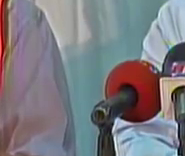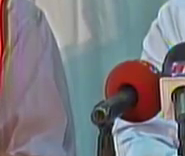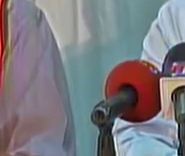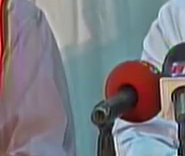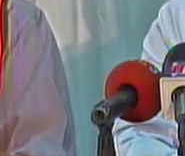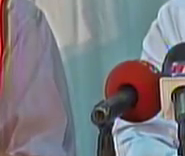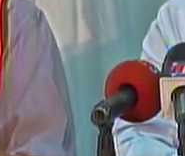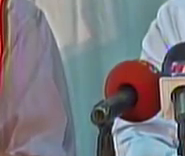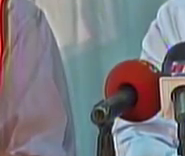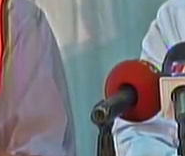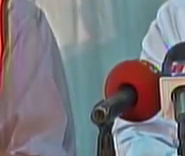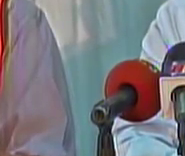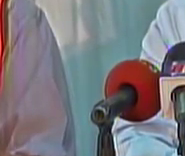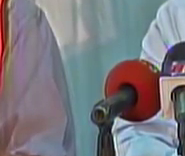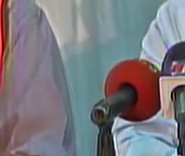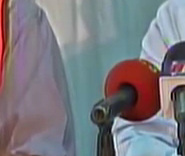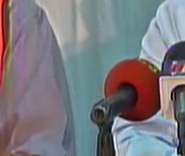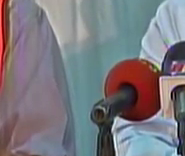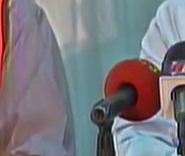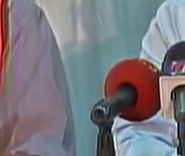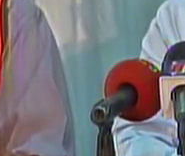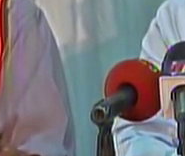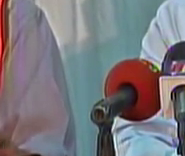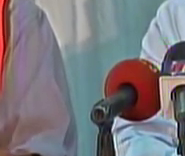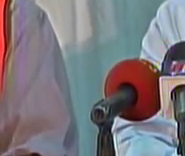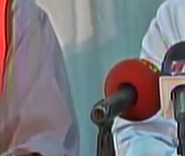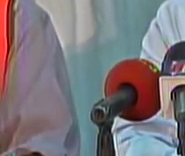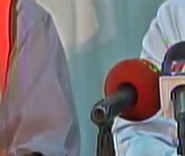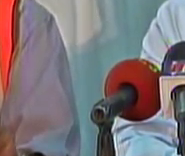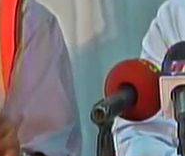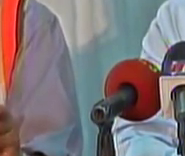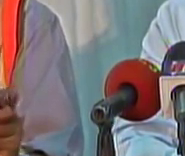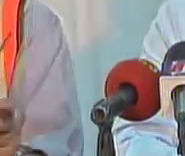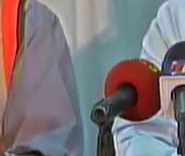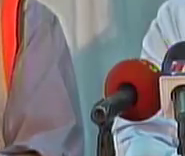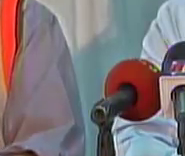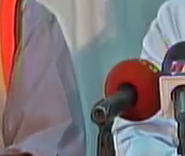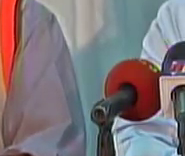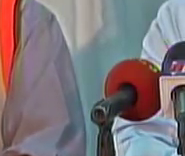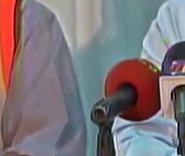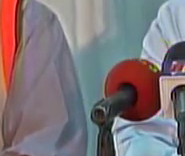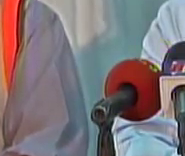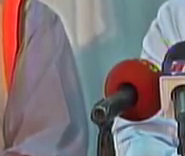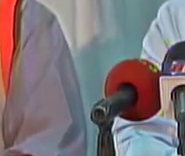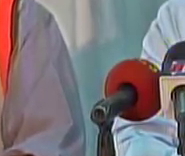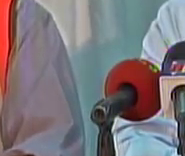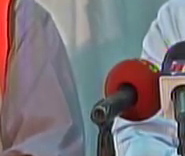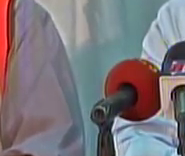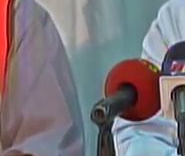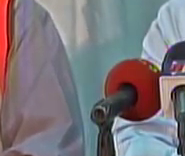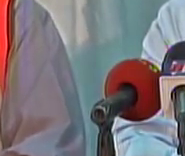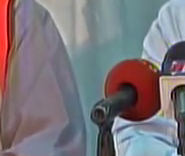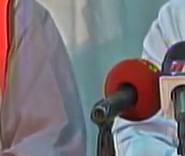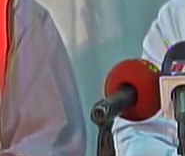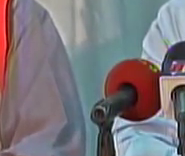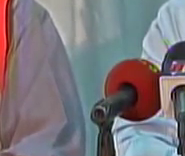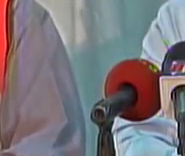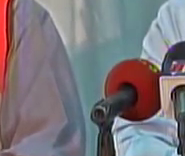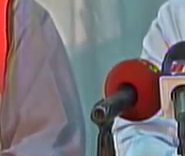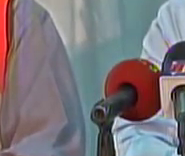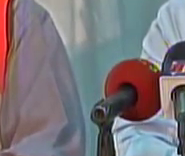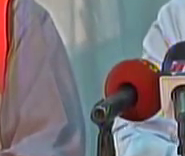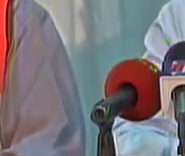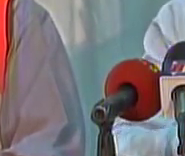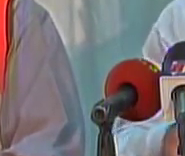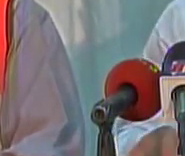Sinanan to deal with that. There is one right now that is up on the north coast around the Las Cuevas area. We are aware of it. Ministry of Works